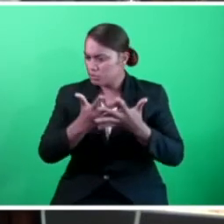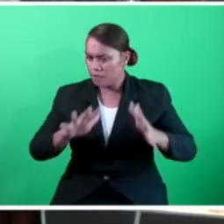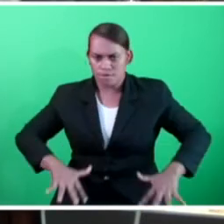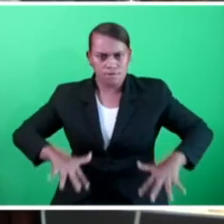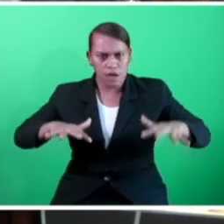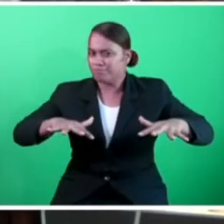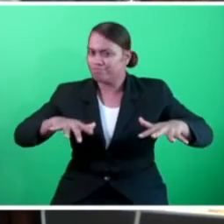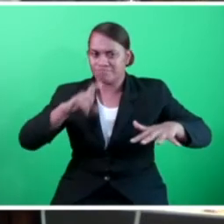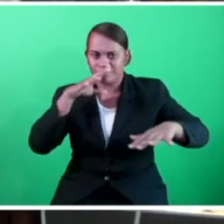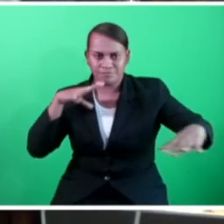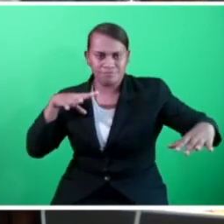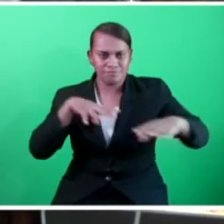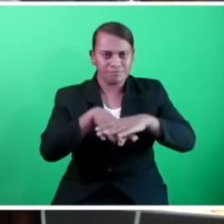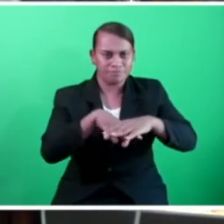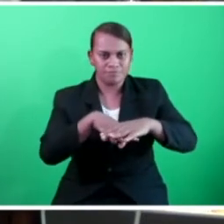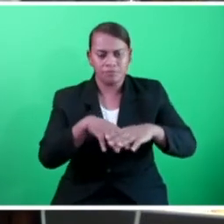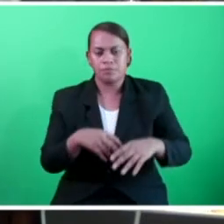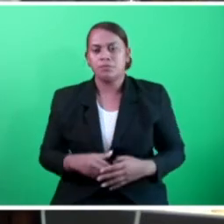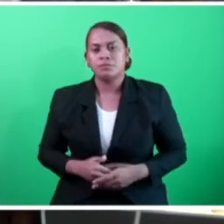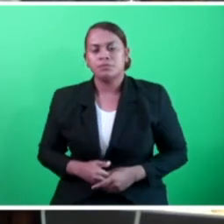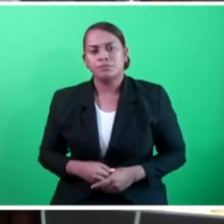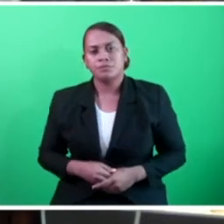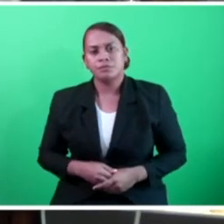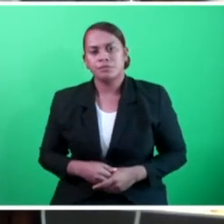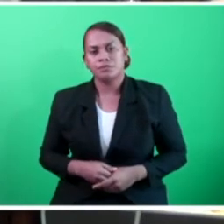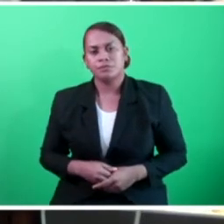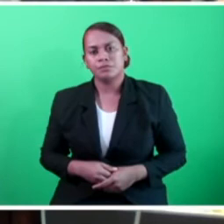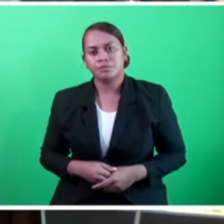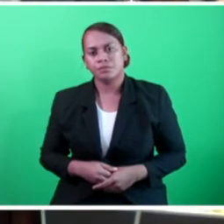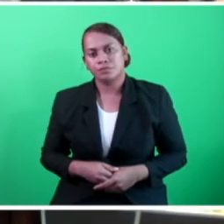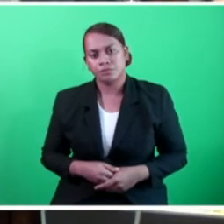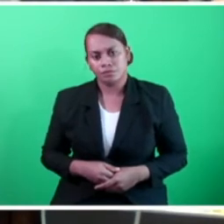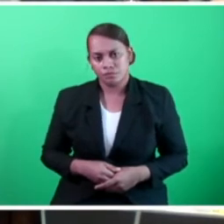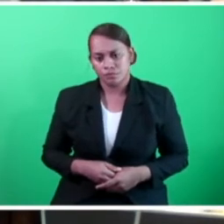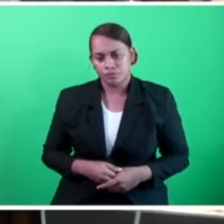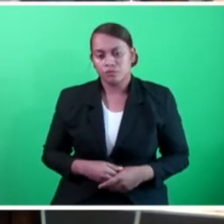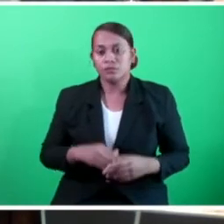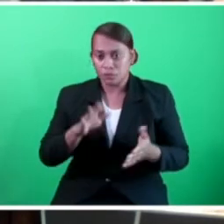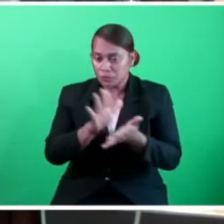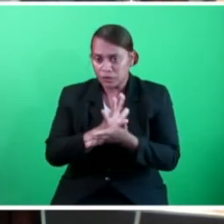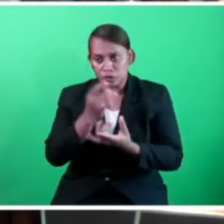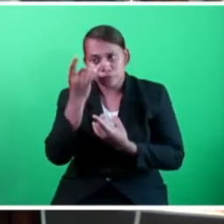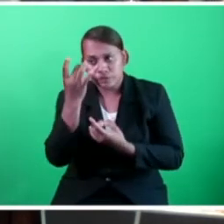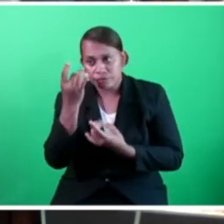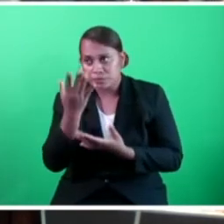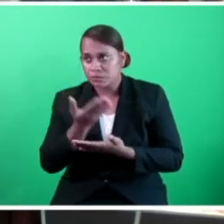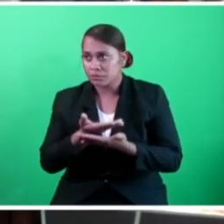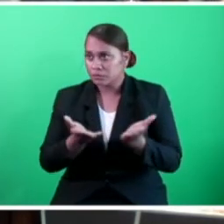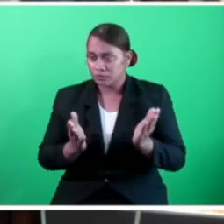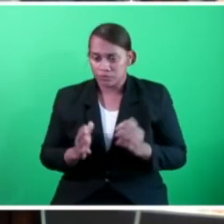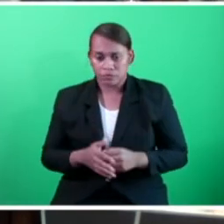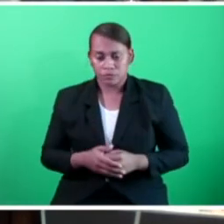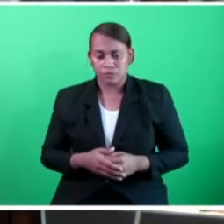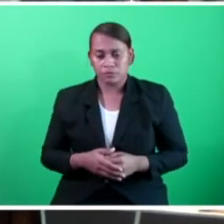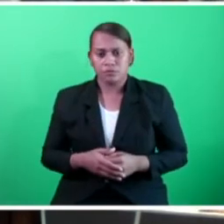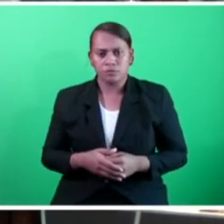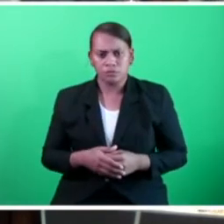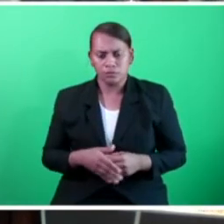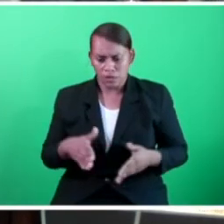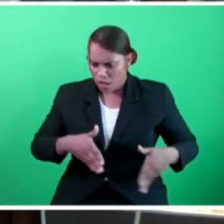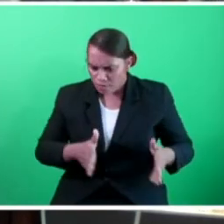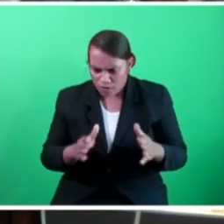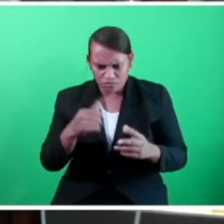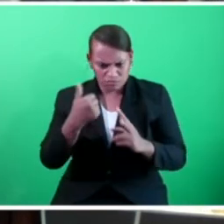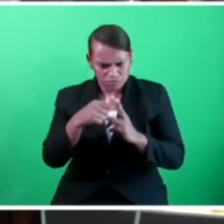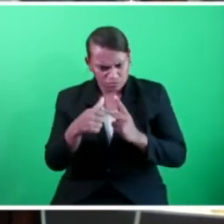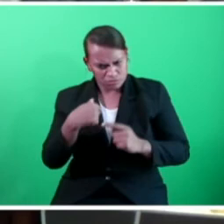Mr. Speaker, I'm glad to inform you that the Ministry of Waterways will also be holding 2 3-day